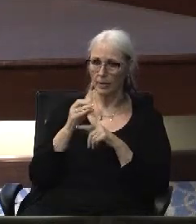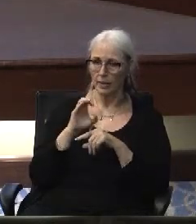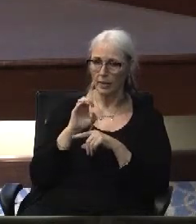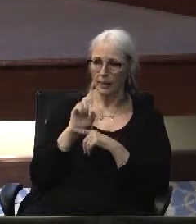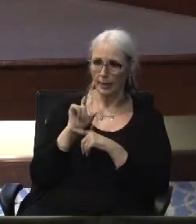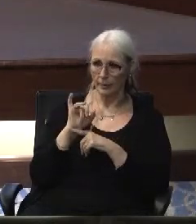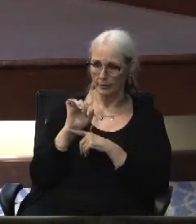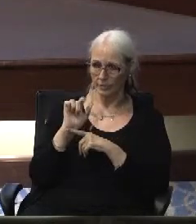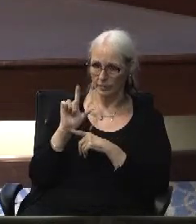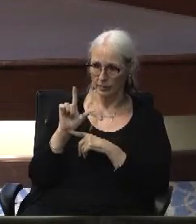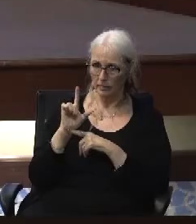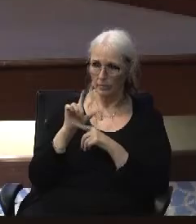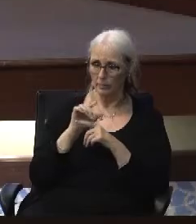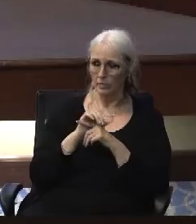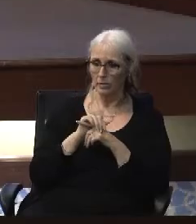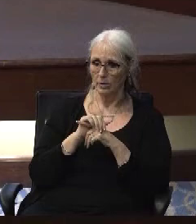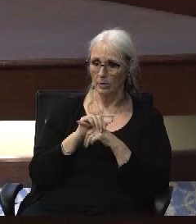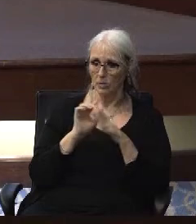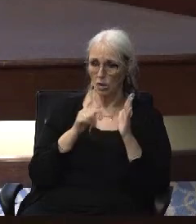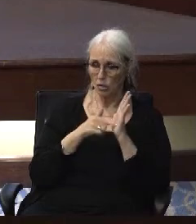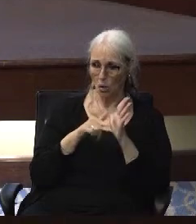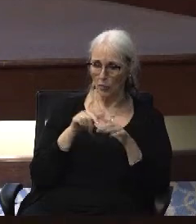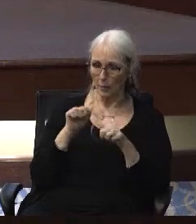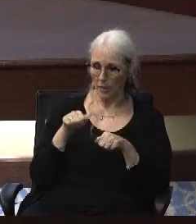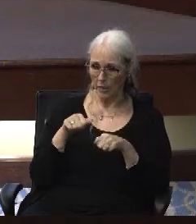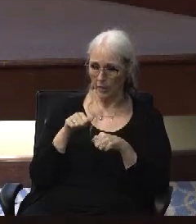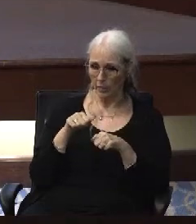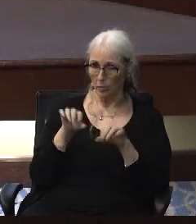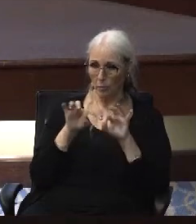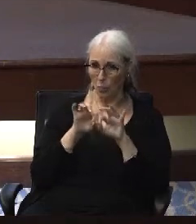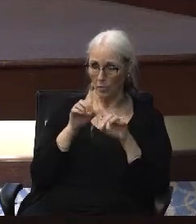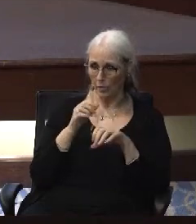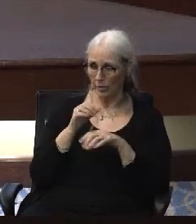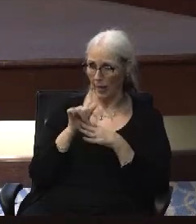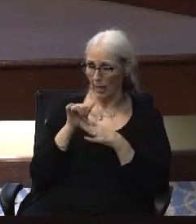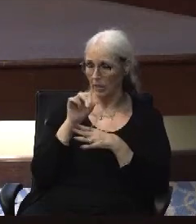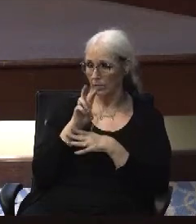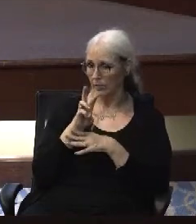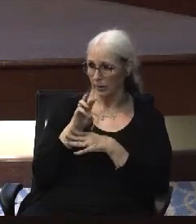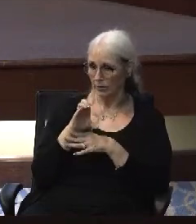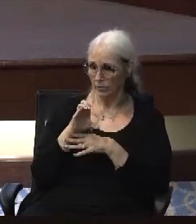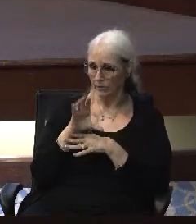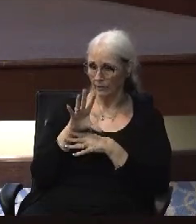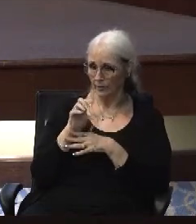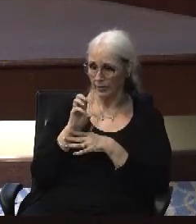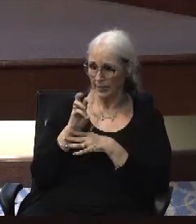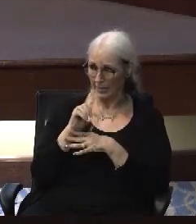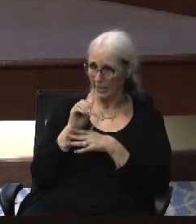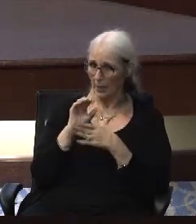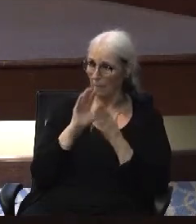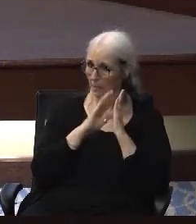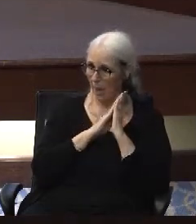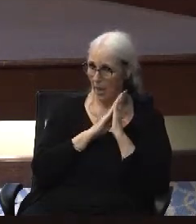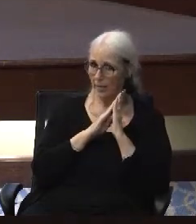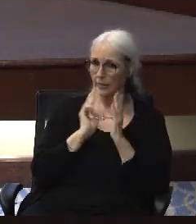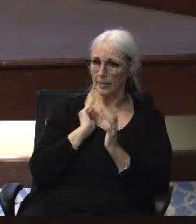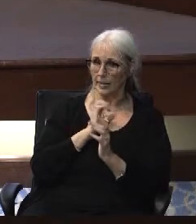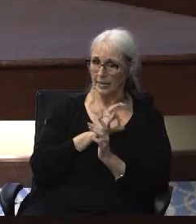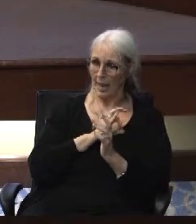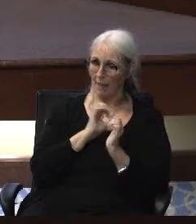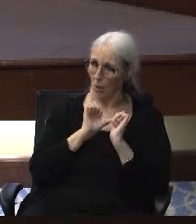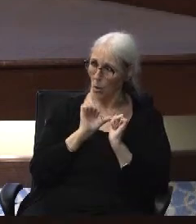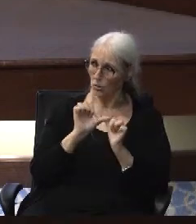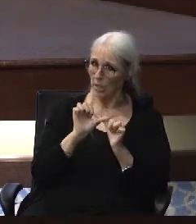a responsibility to make sure that our core responsibility is making sure those 650 beds hold up and staff holds up in